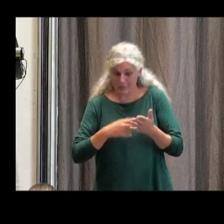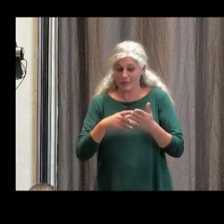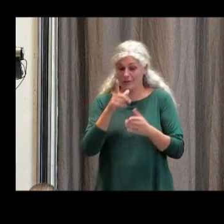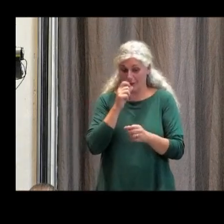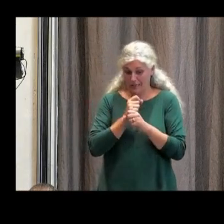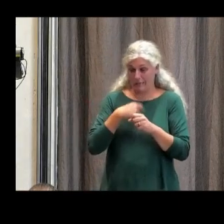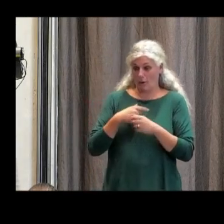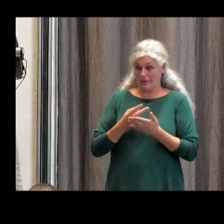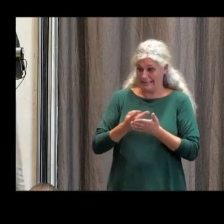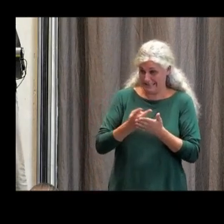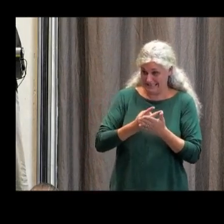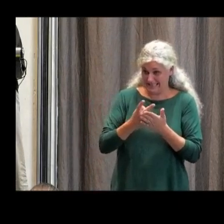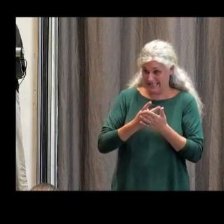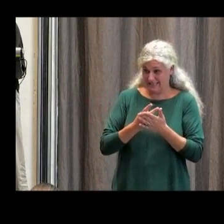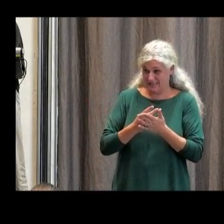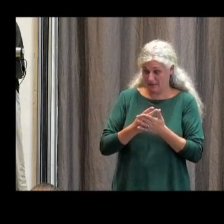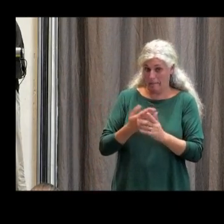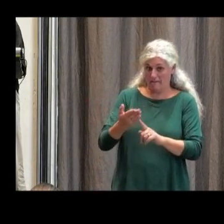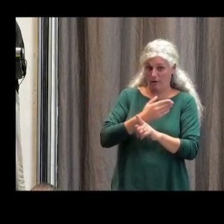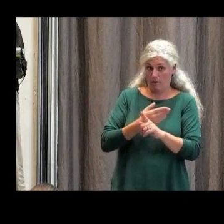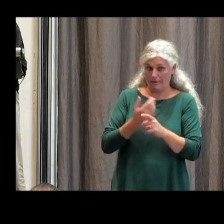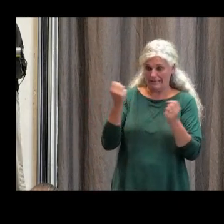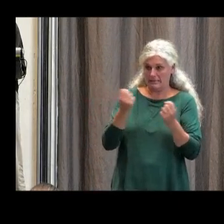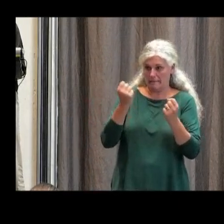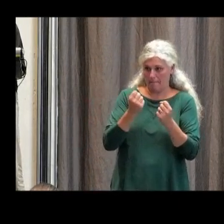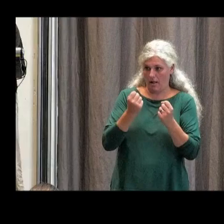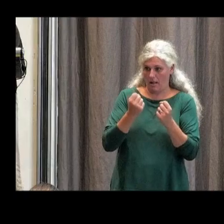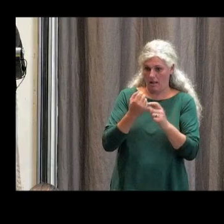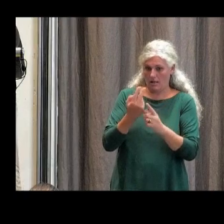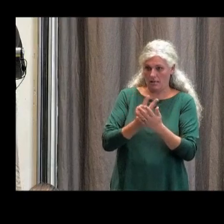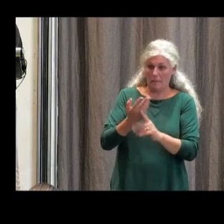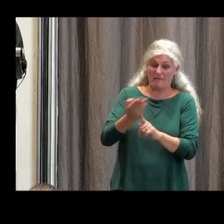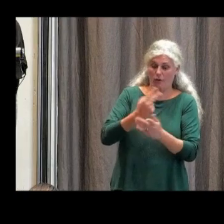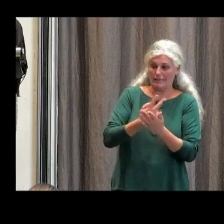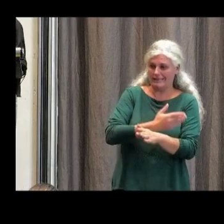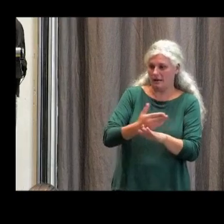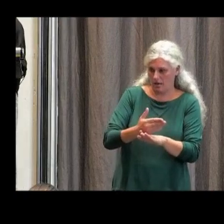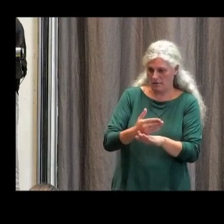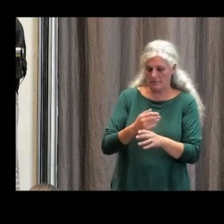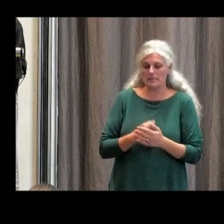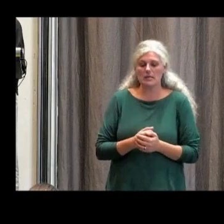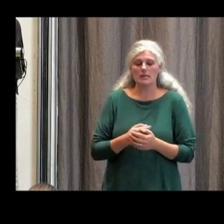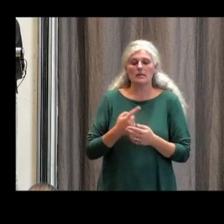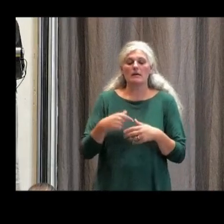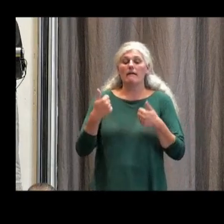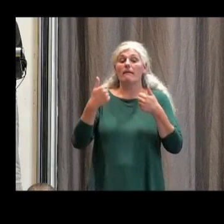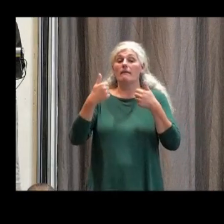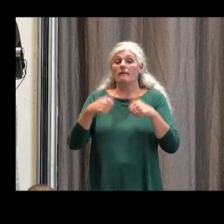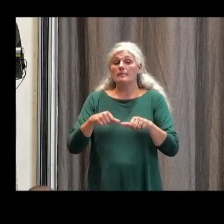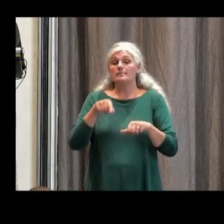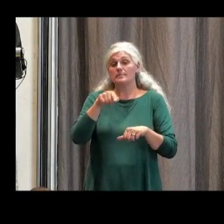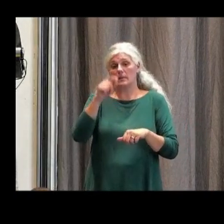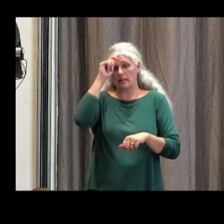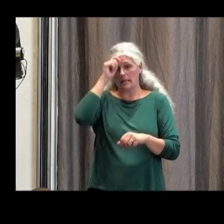of seizure alert and epilepsy management. So finally then, just to think